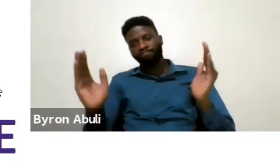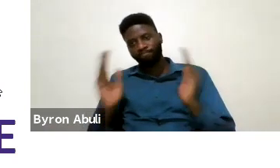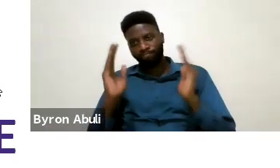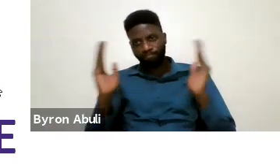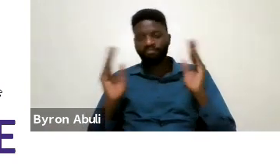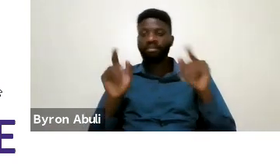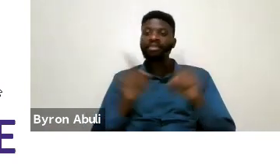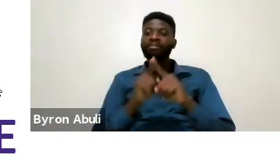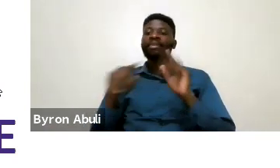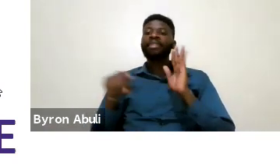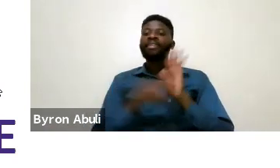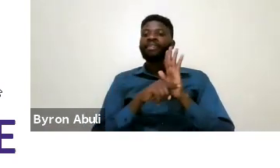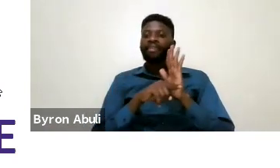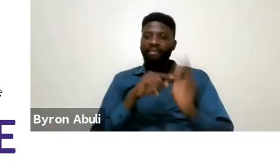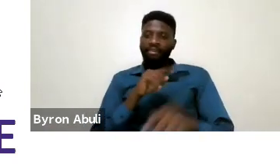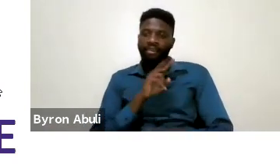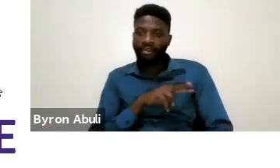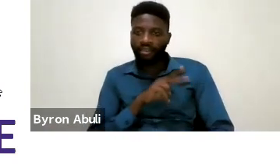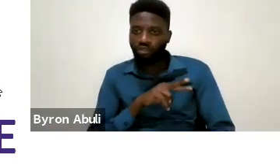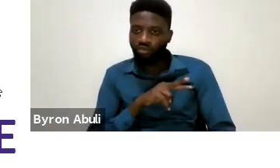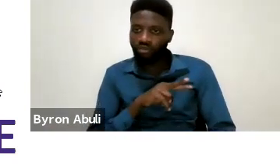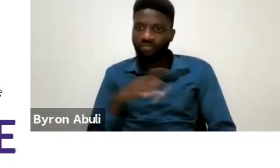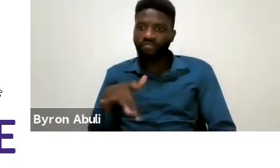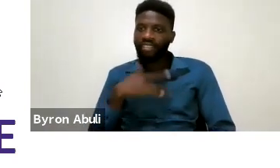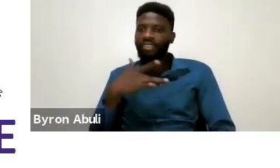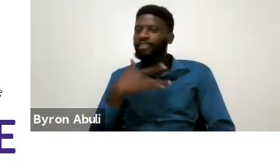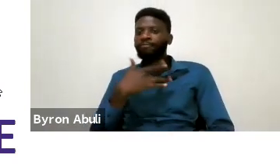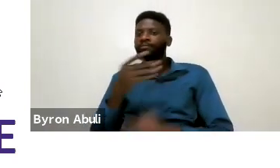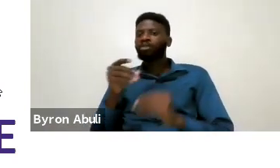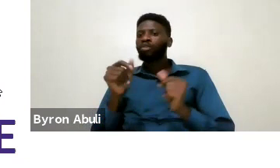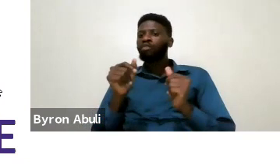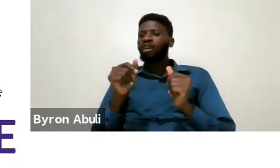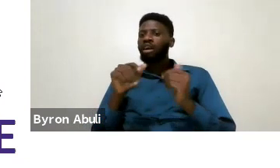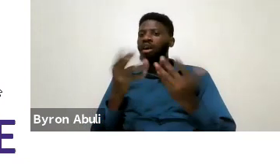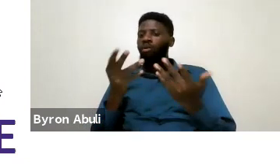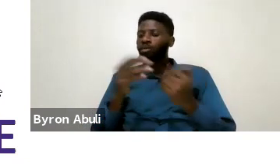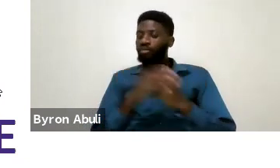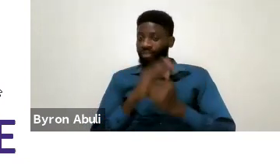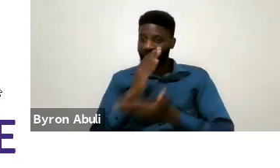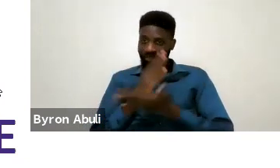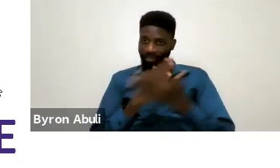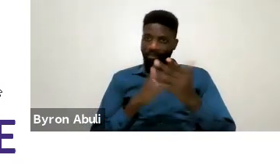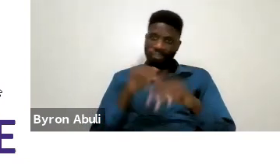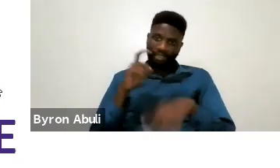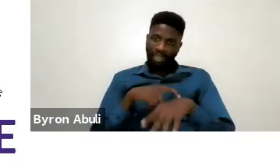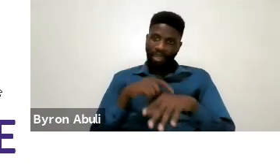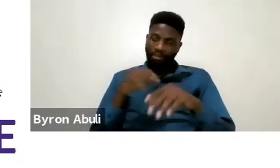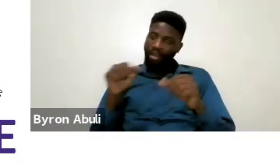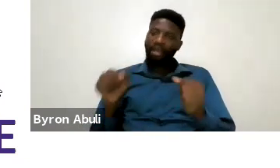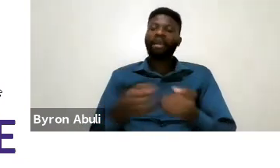deal with negative attitudes and feelings? Because definitely you will find a situation whereby you yourself maybe has developed